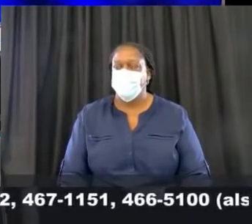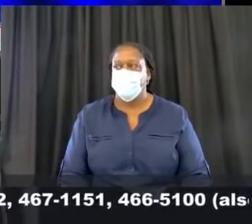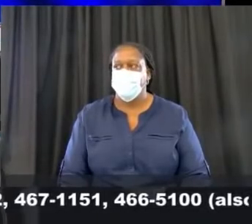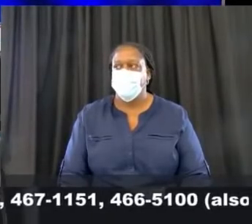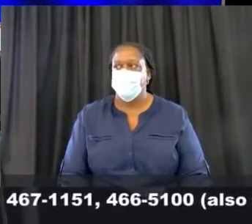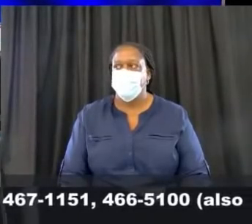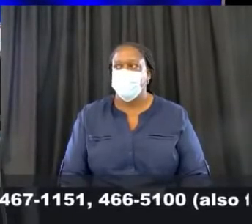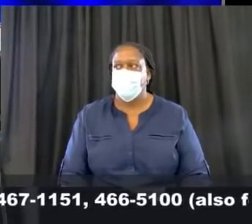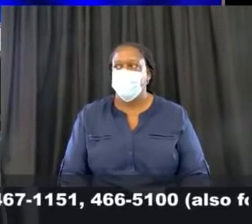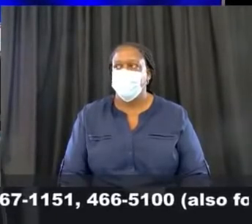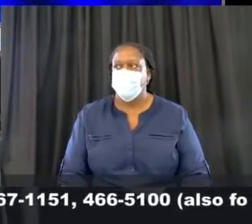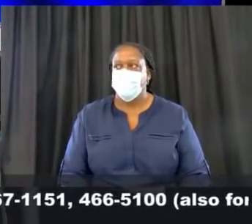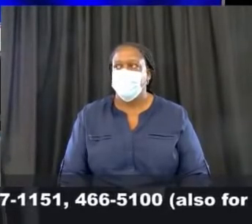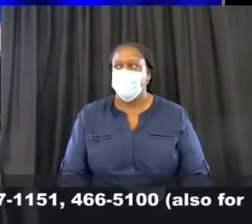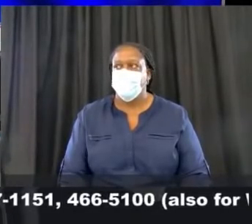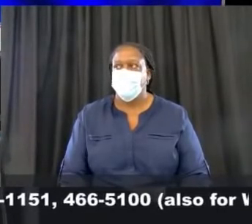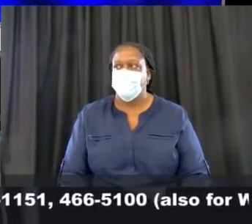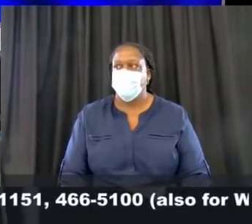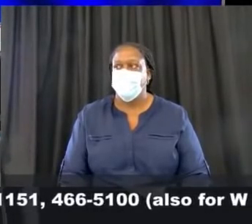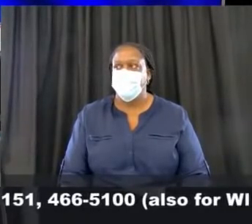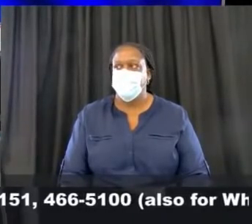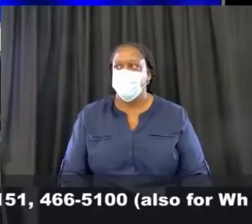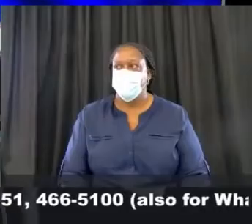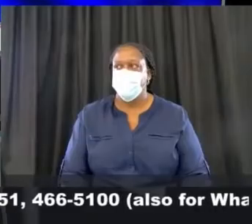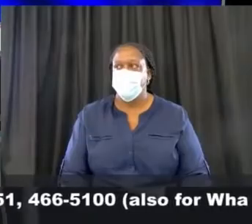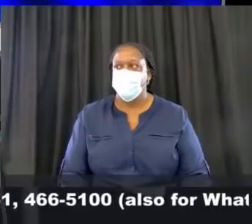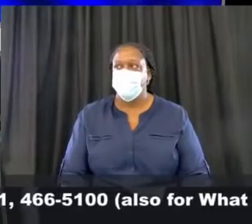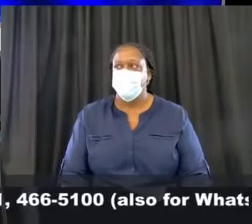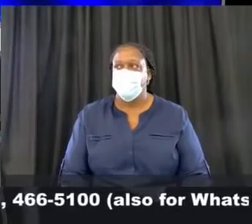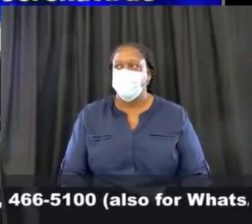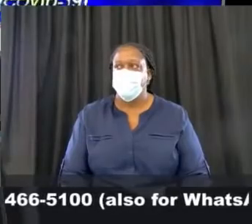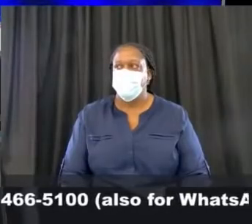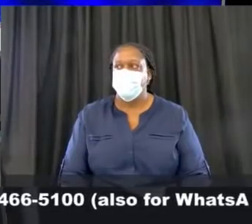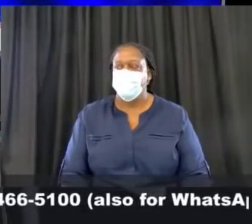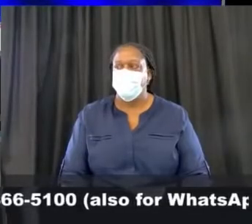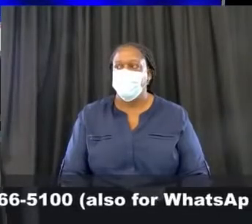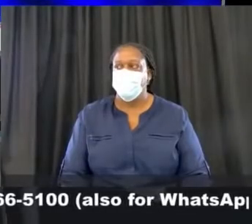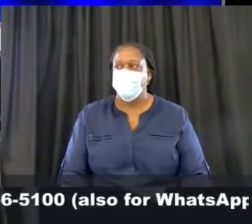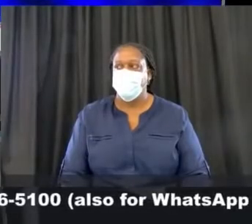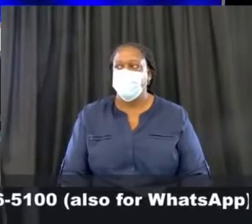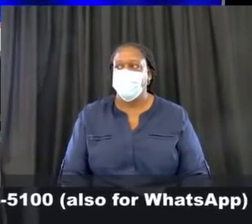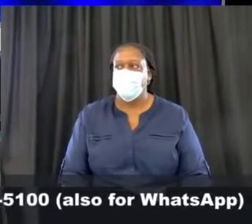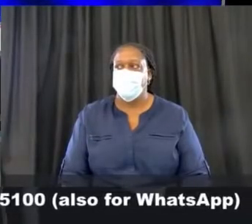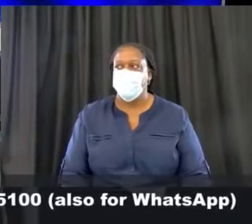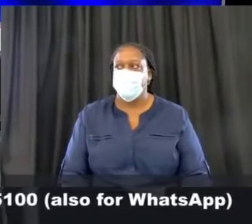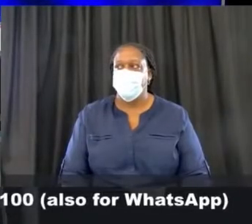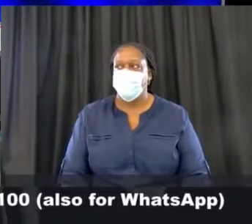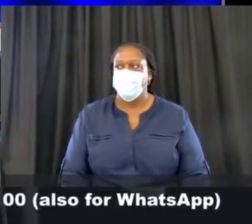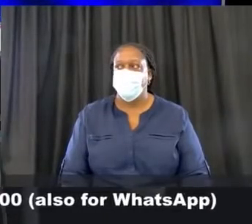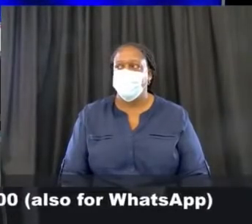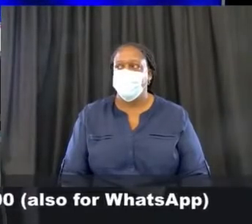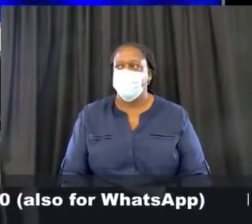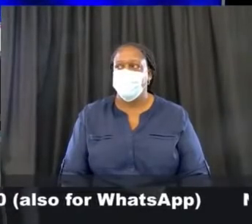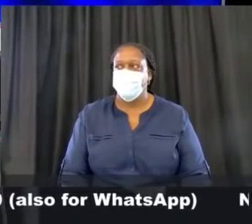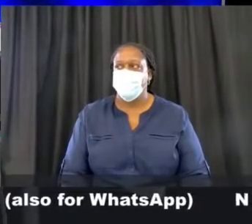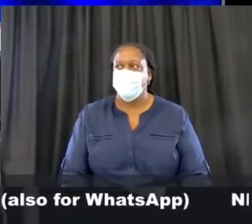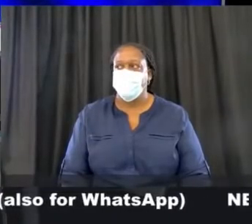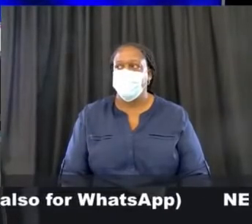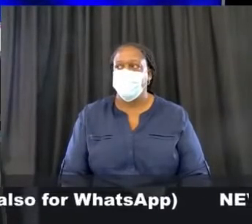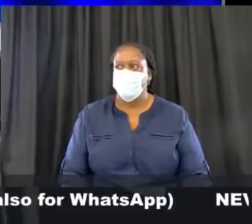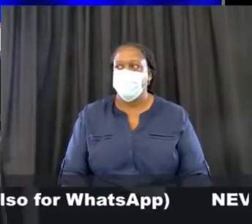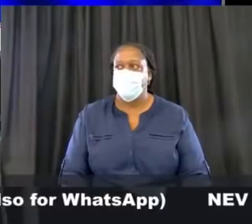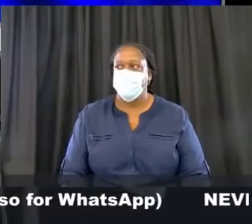First Jewelry, I think that's the name, Henry? First Class Jewelry, thank you. First Class Jewelry area, and we'll